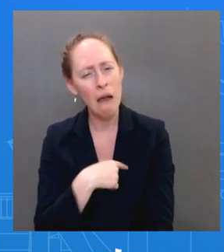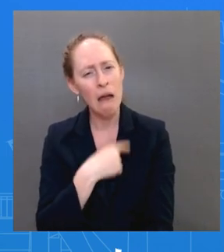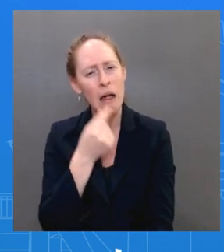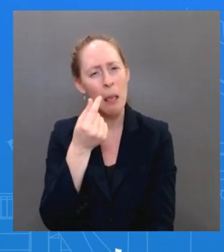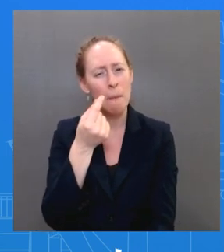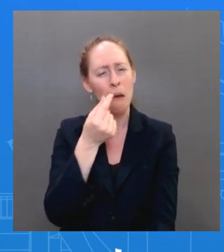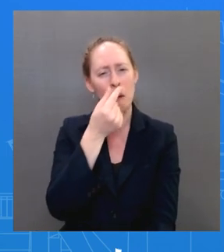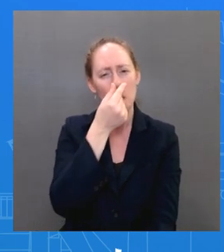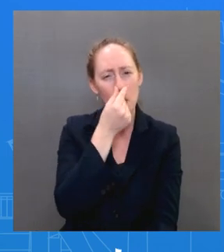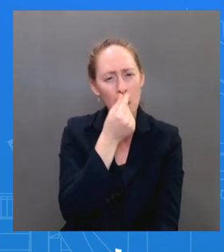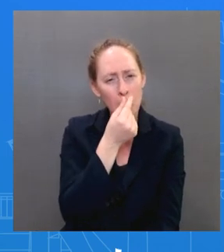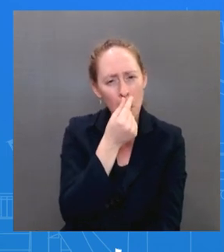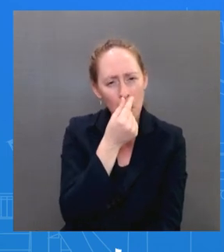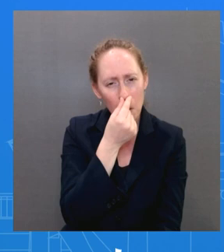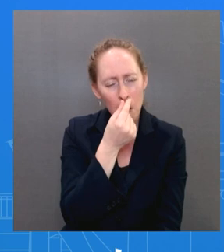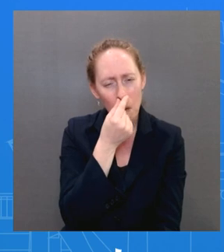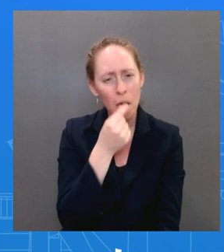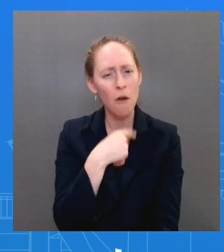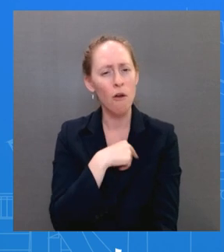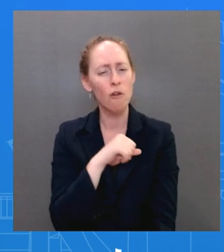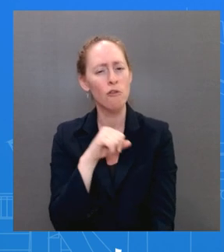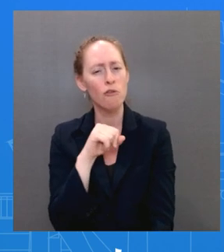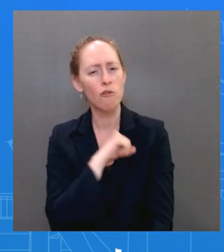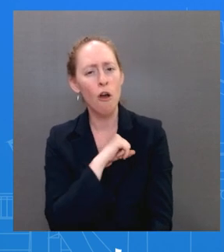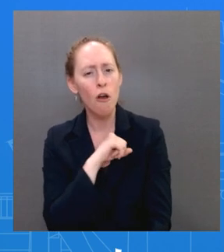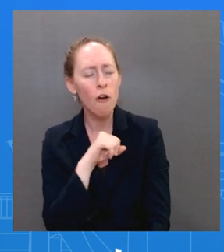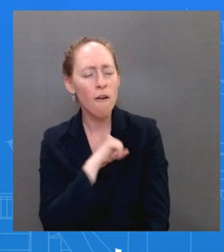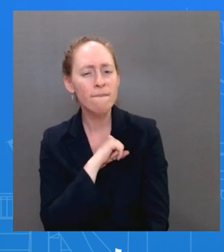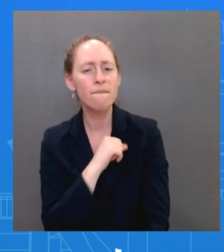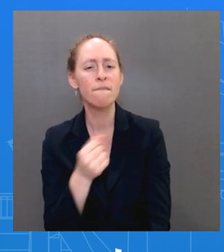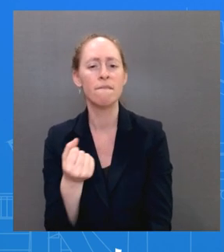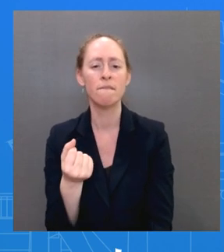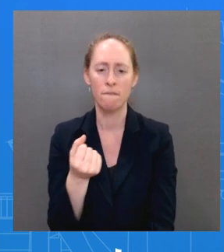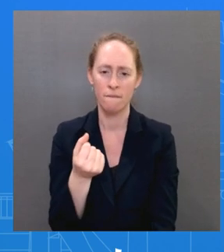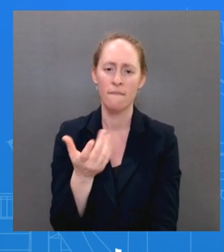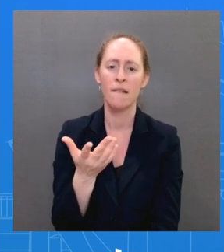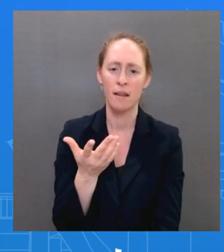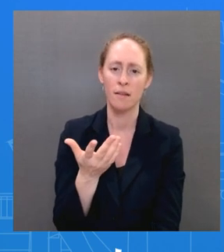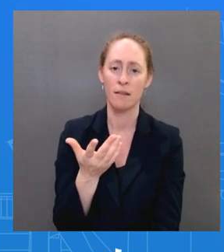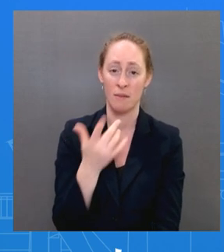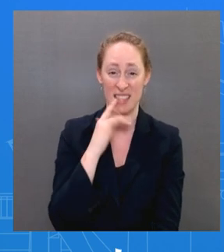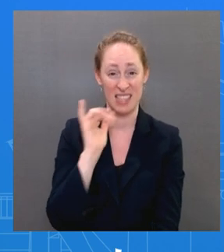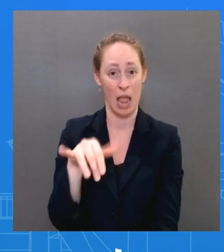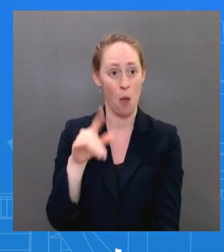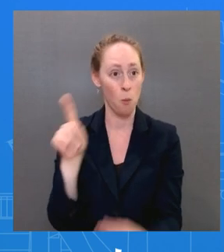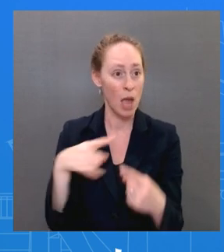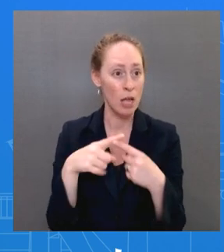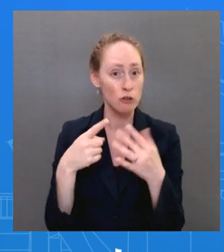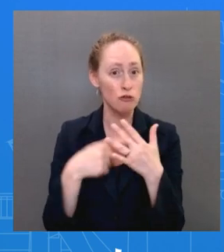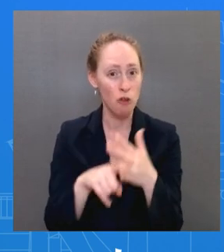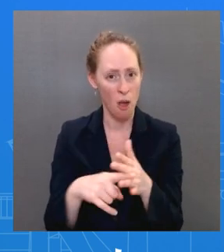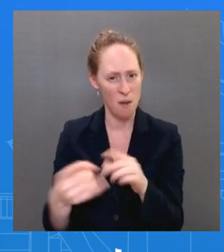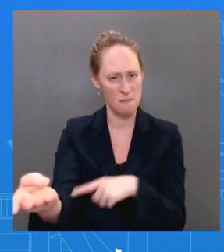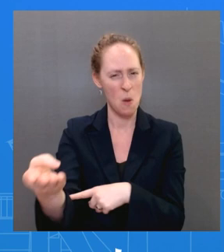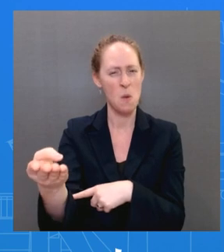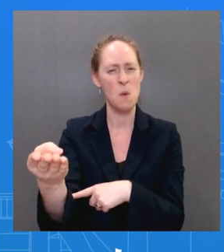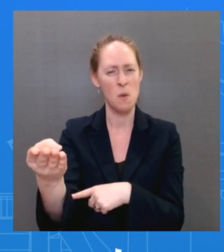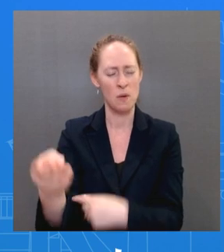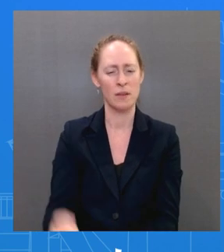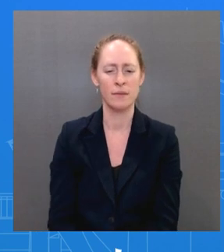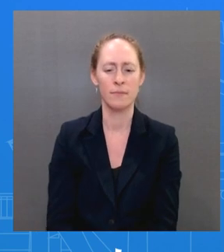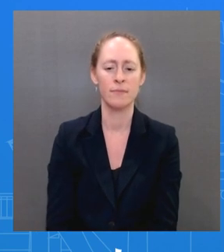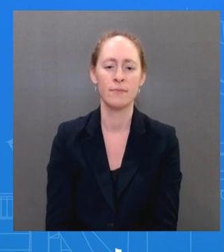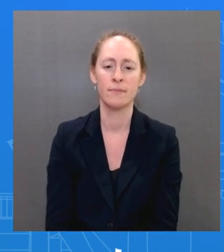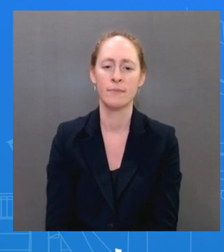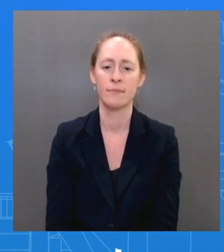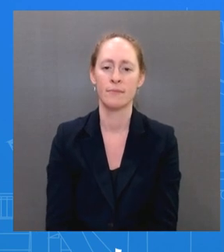president said he'd really been aware of just that in the morning, around that time. That's what Dr. O'Connor described to me. That's what the president described